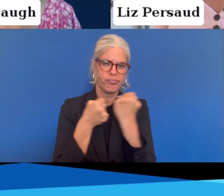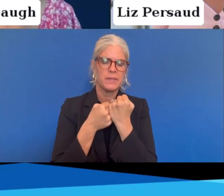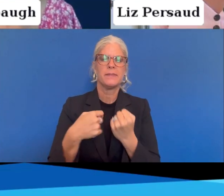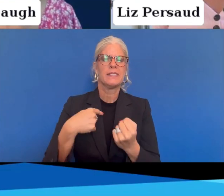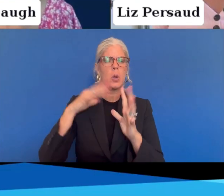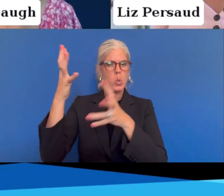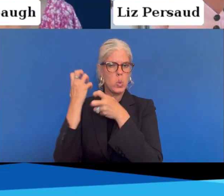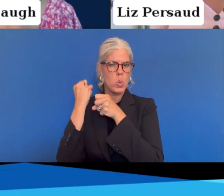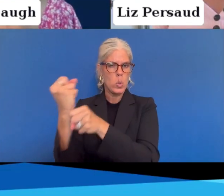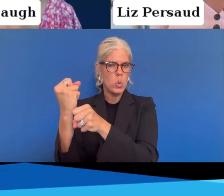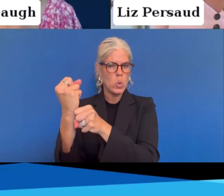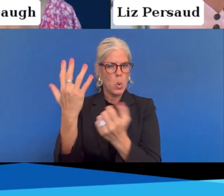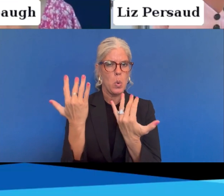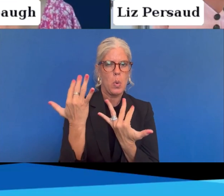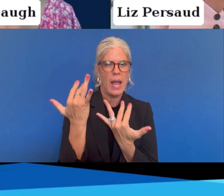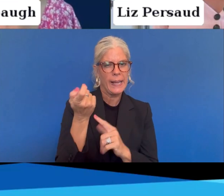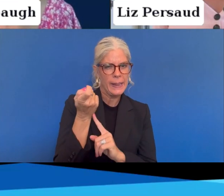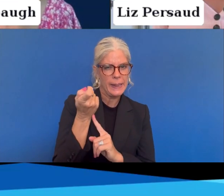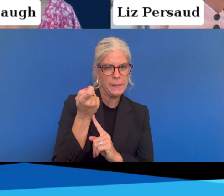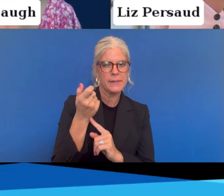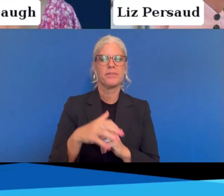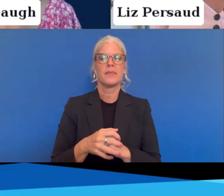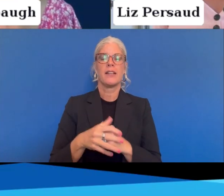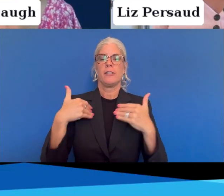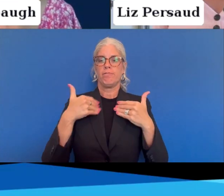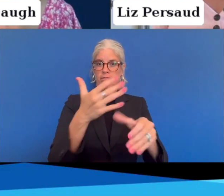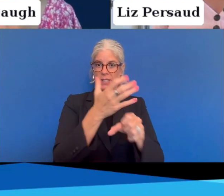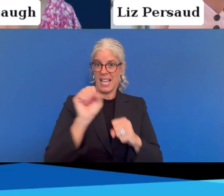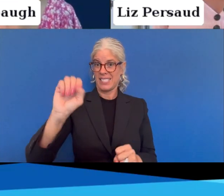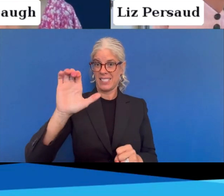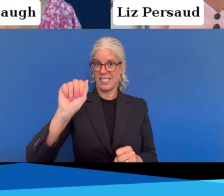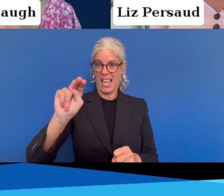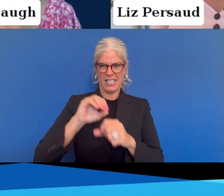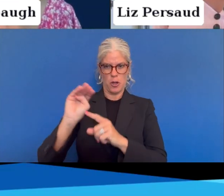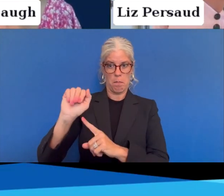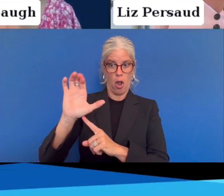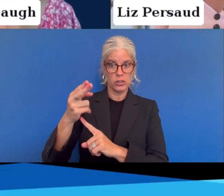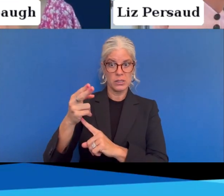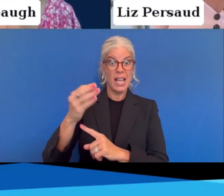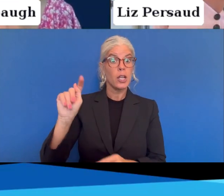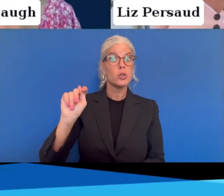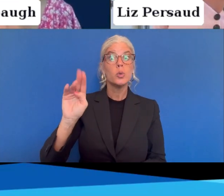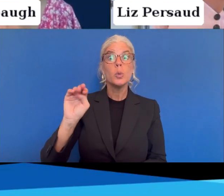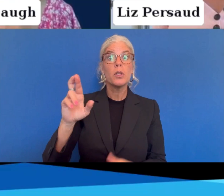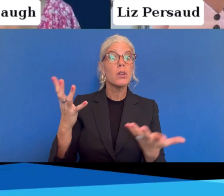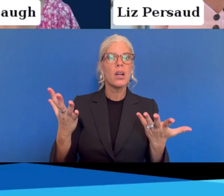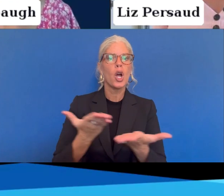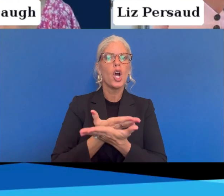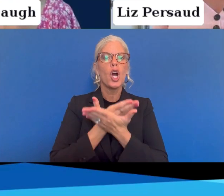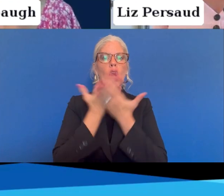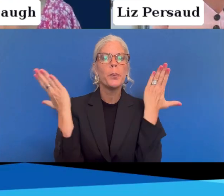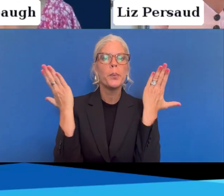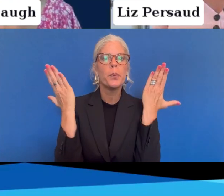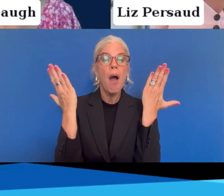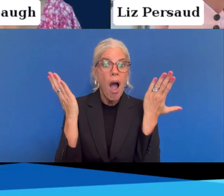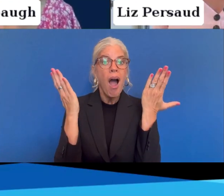get a scan in March, and the tumor is gone. And so that hard